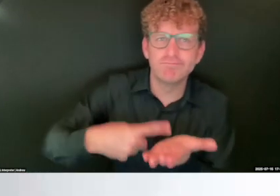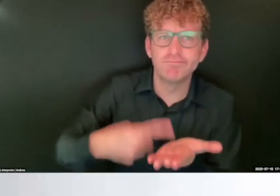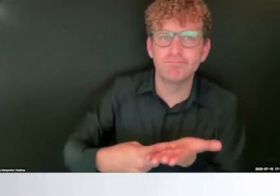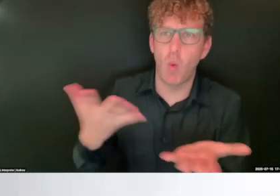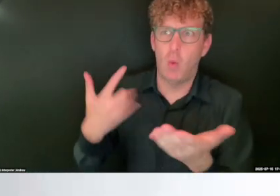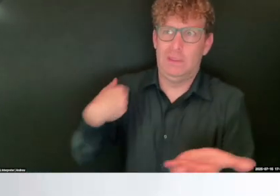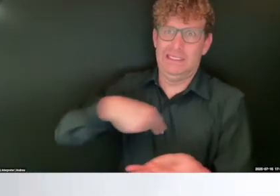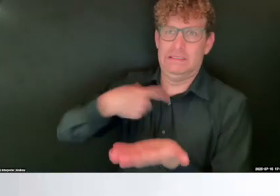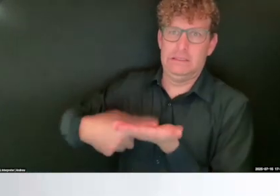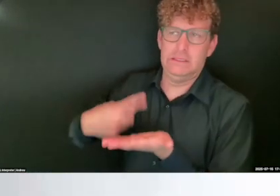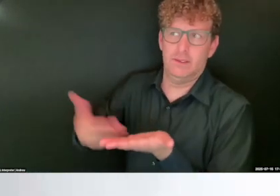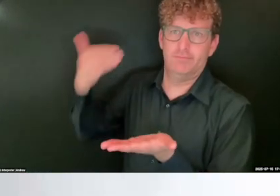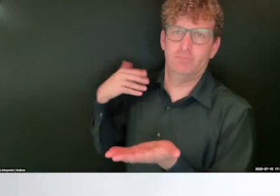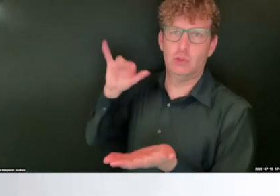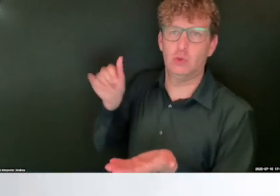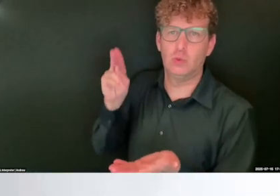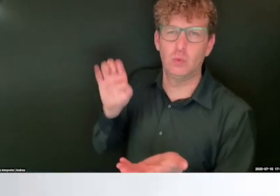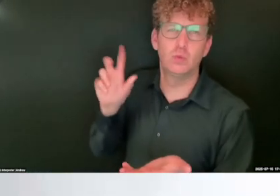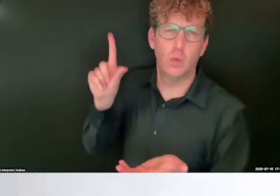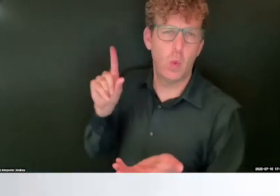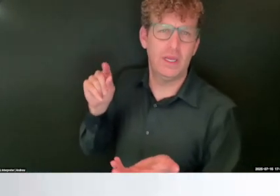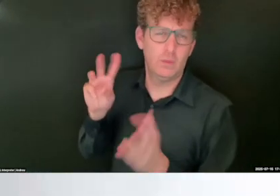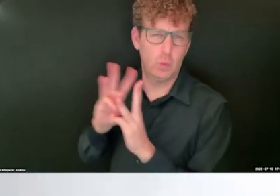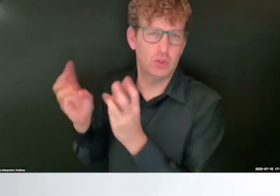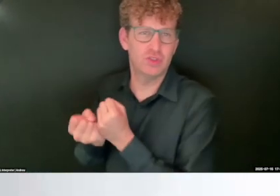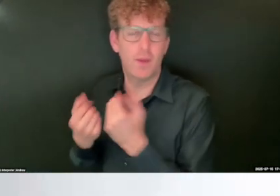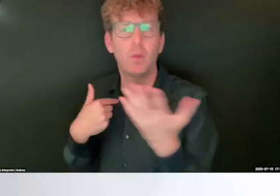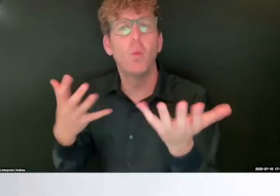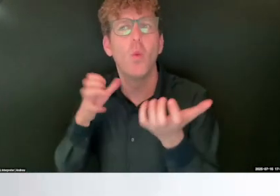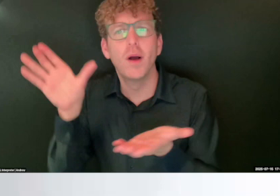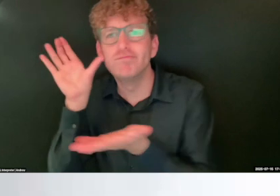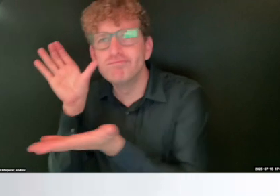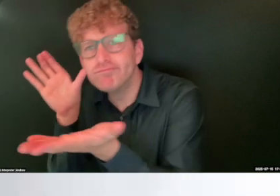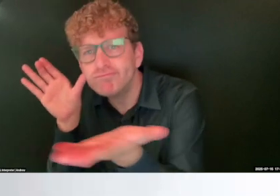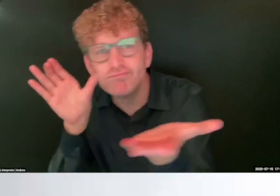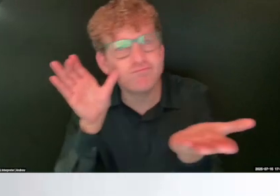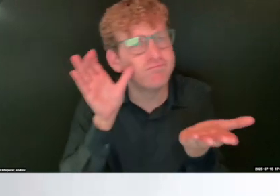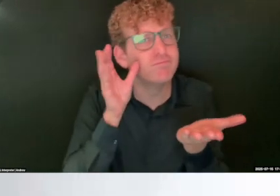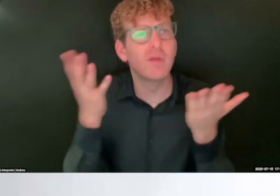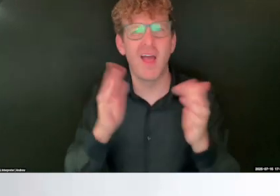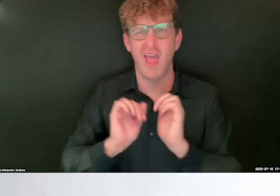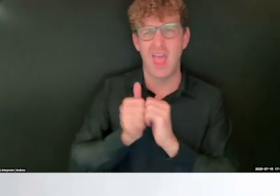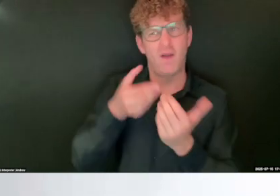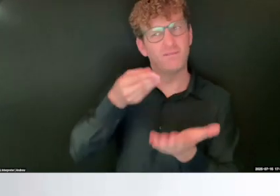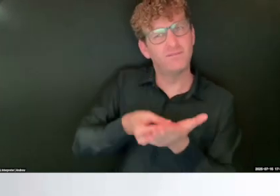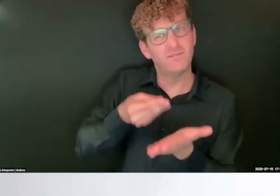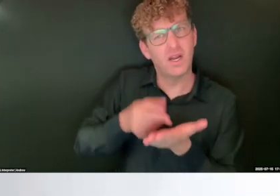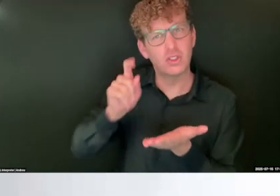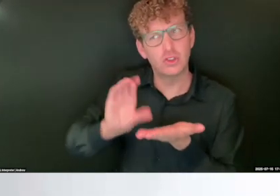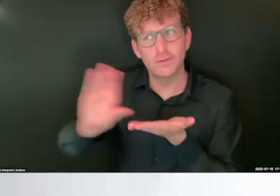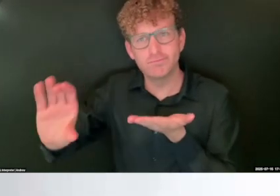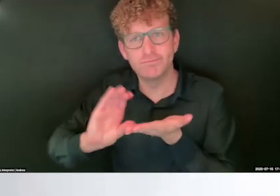First, we'd like to hear your thoughts on how funding should be allocated to the 4 projects. There are many possible ways to structure